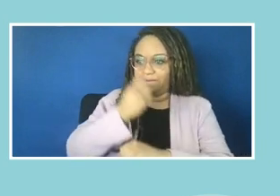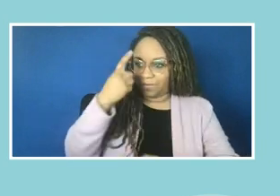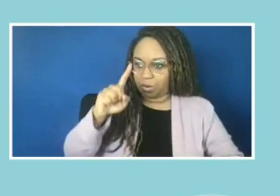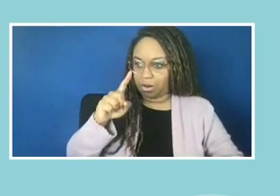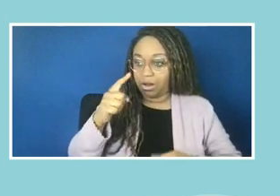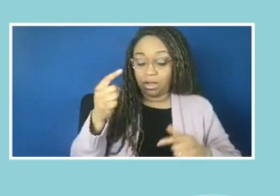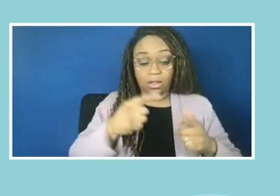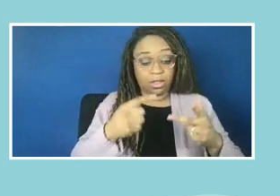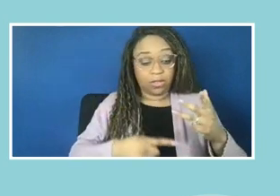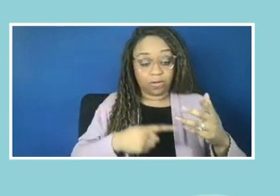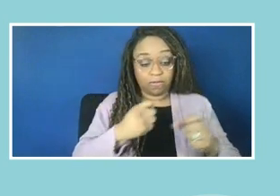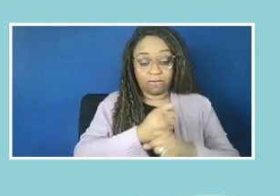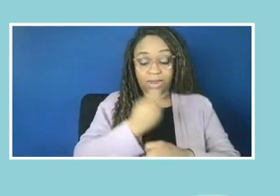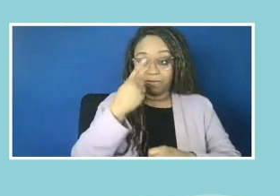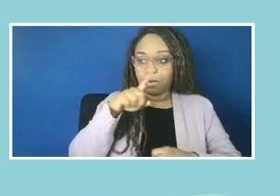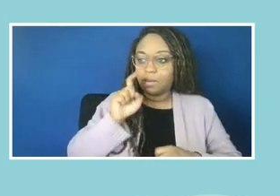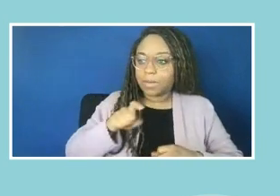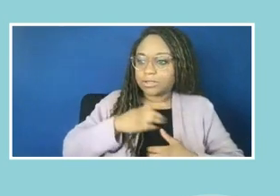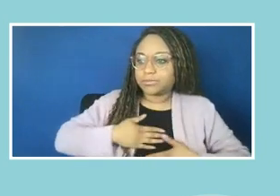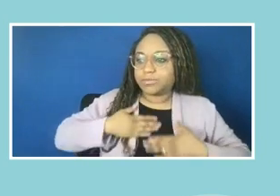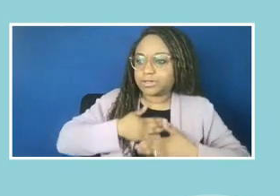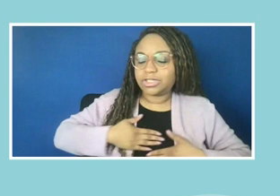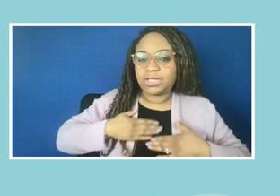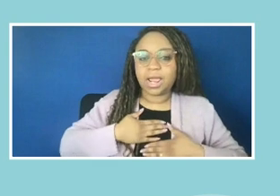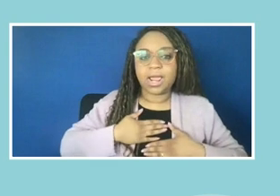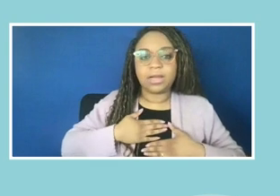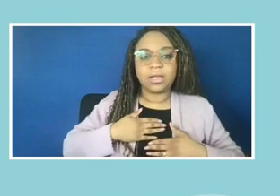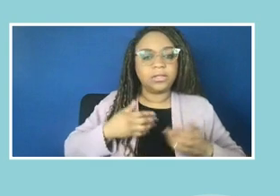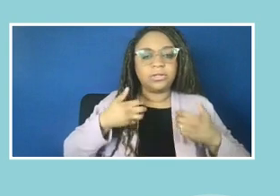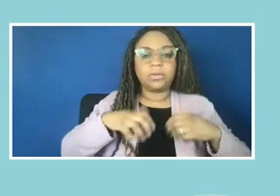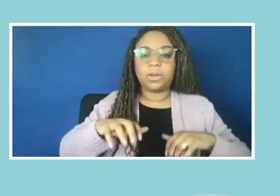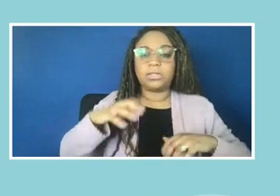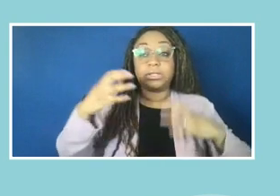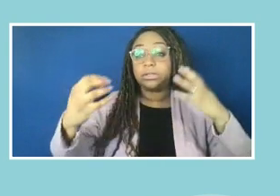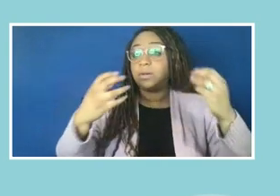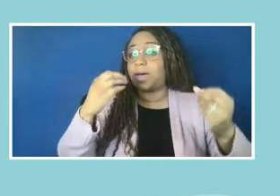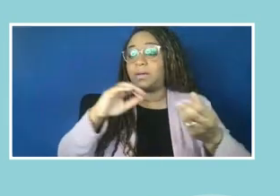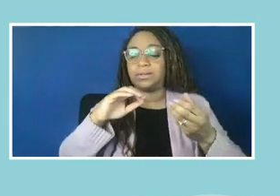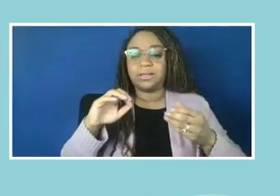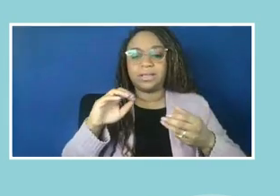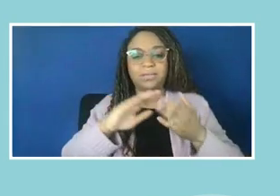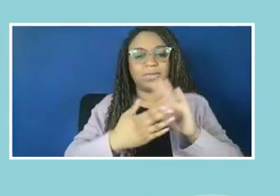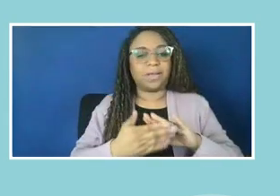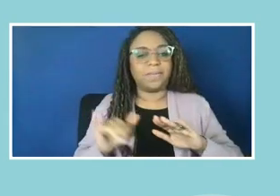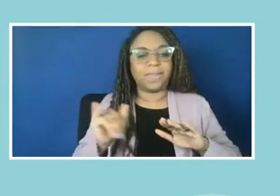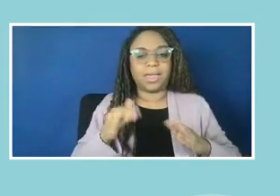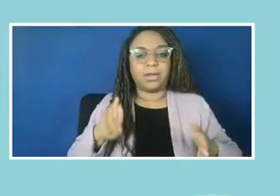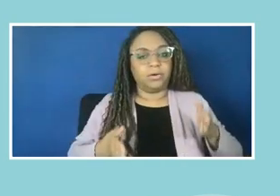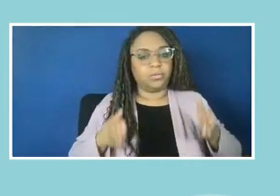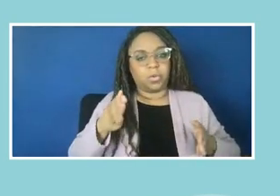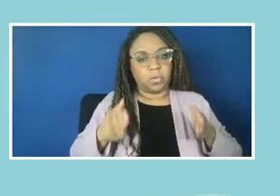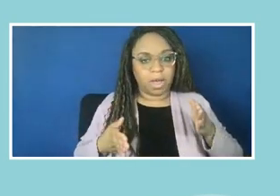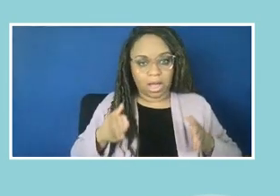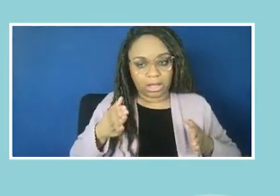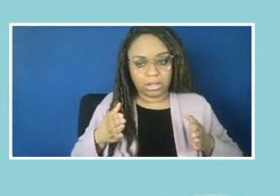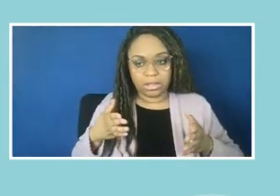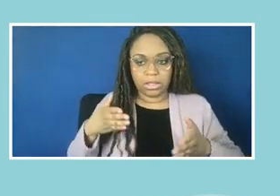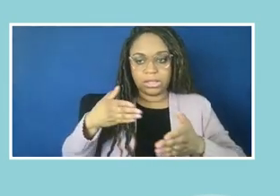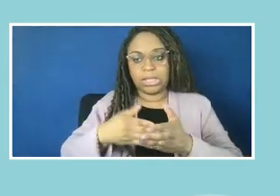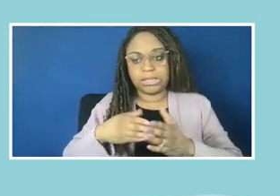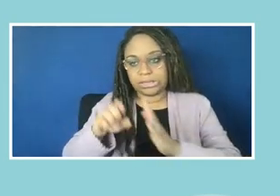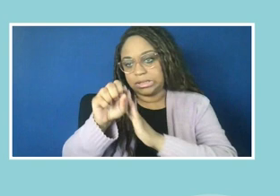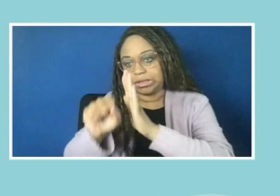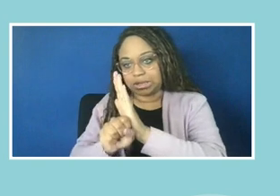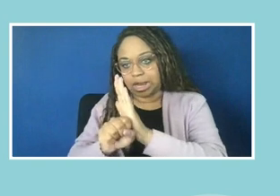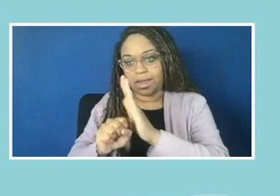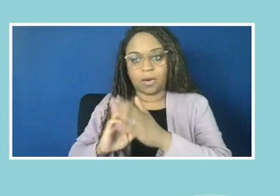go out there and be this robot against the state or against the fascist, whatever. At the end of the day, you